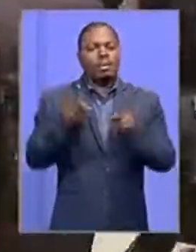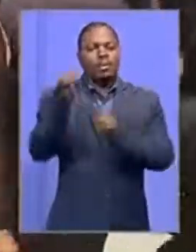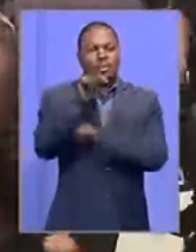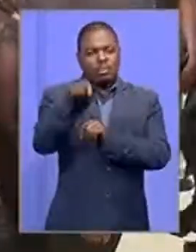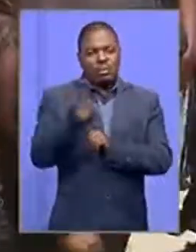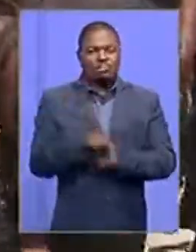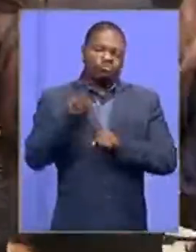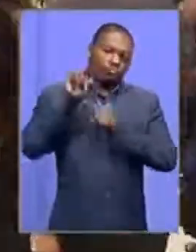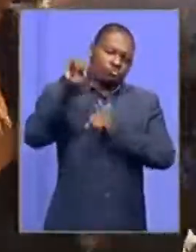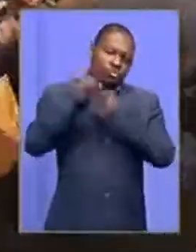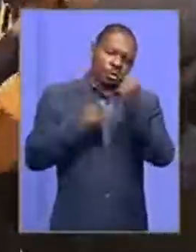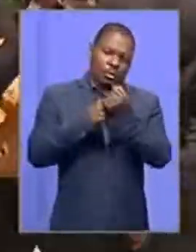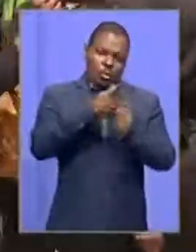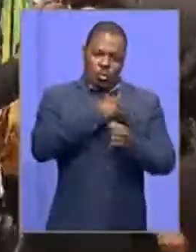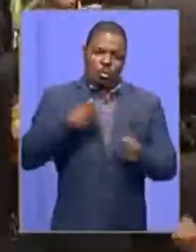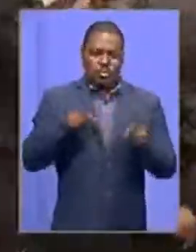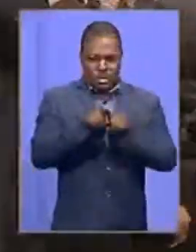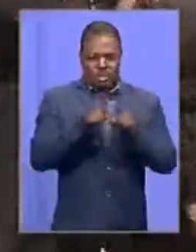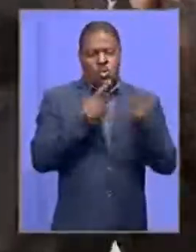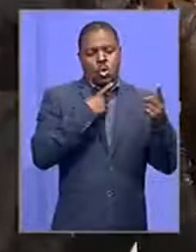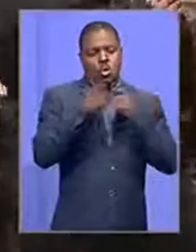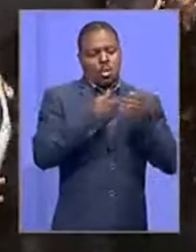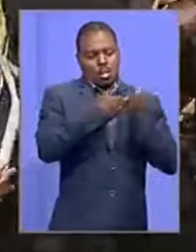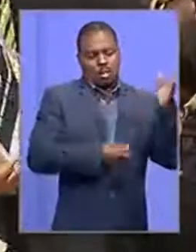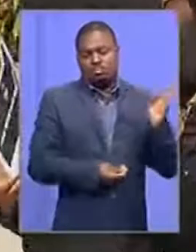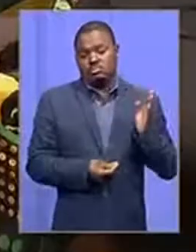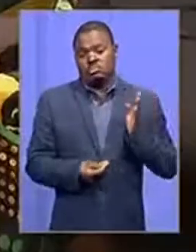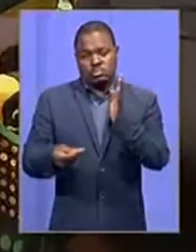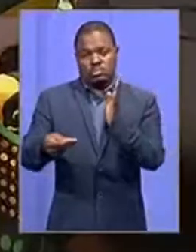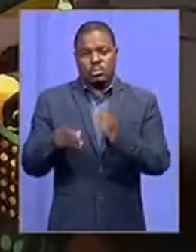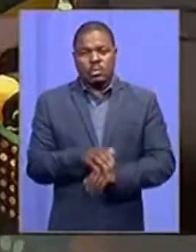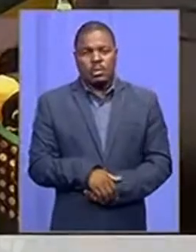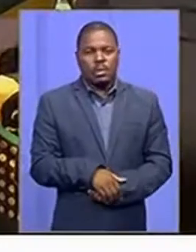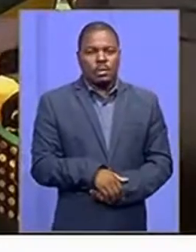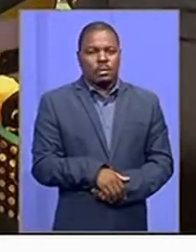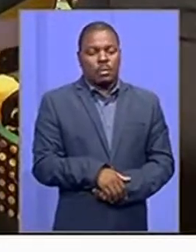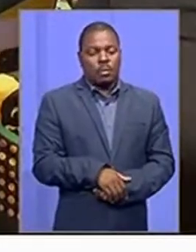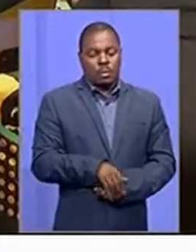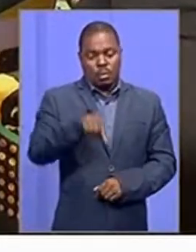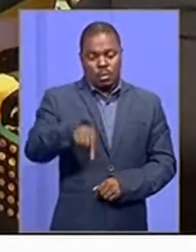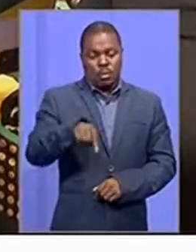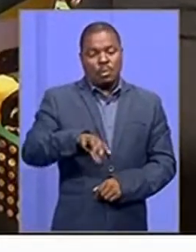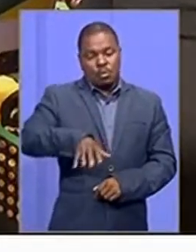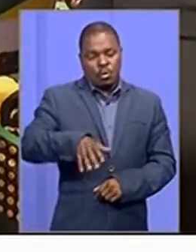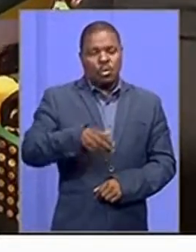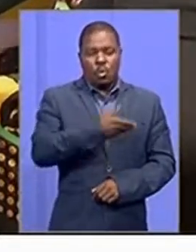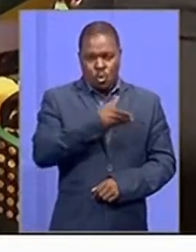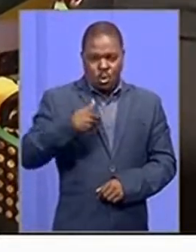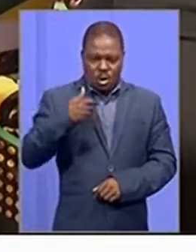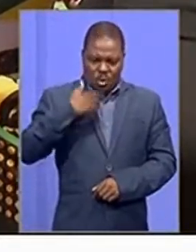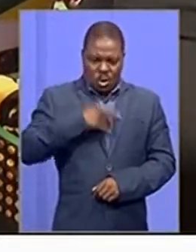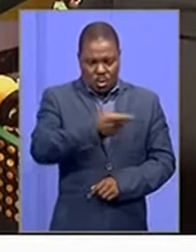wa naha wa basadi, mme le bona ba fane ka lengolo la bona la ditseko. We want the women of this country to get an